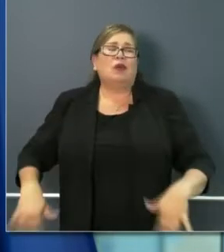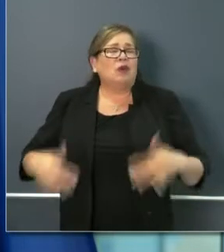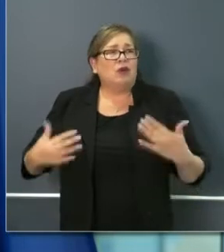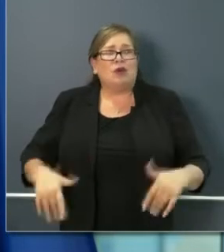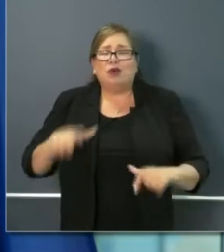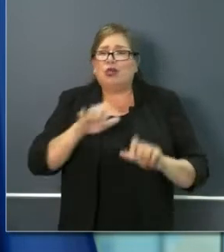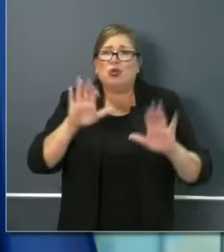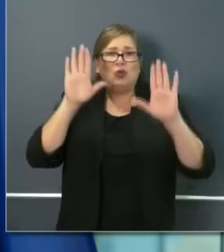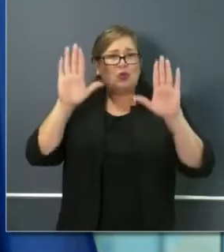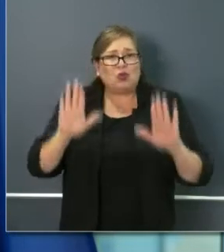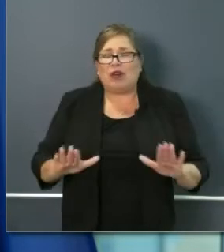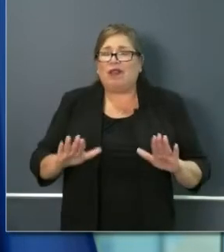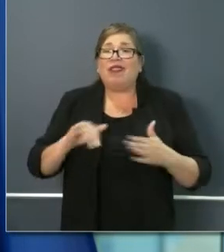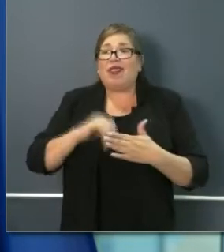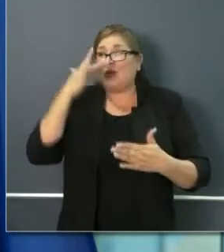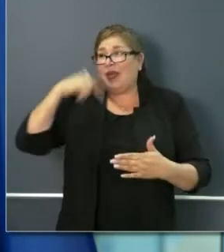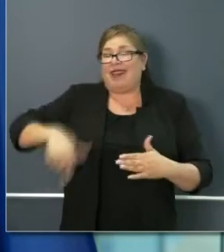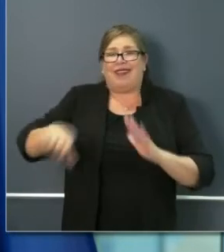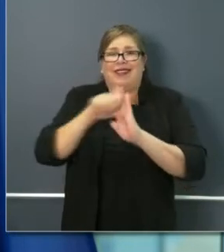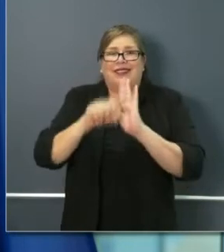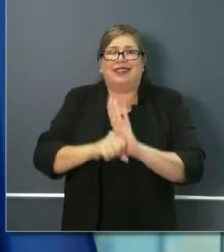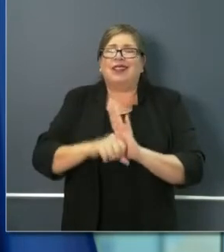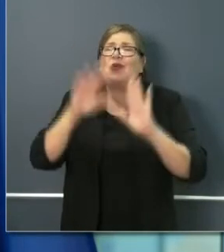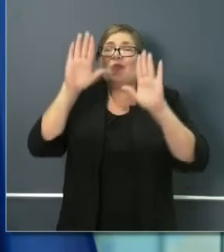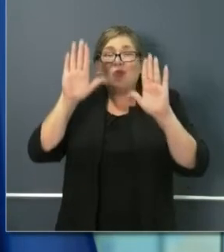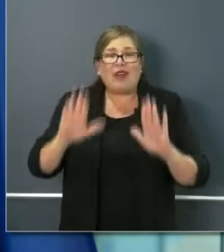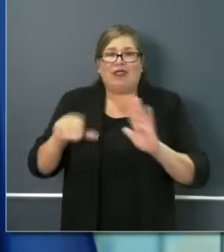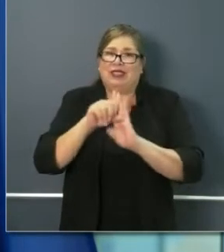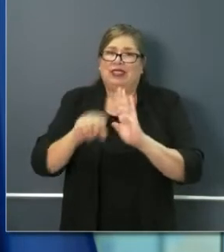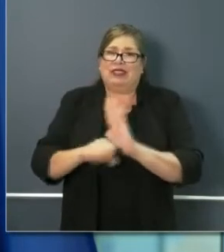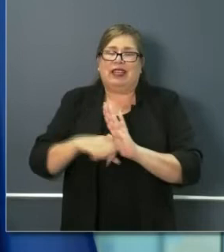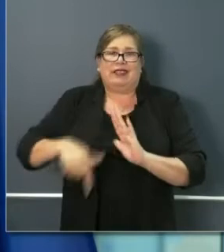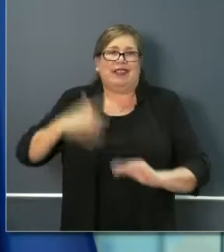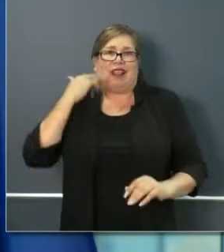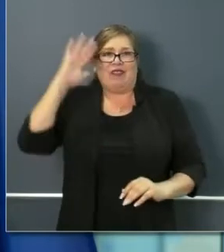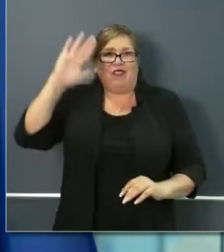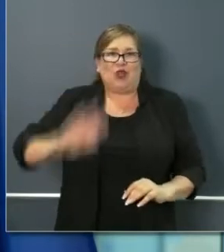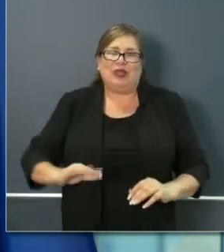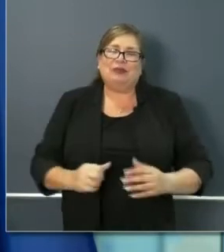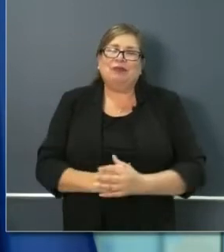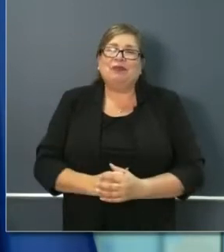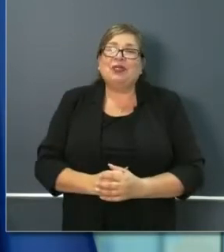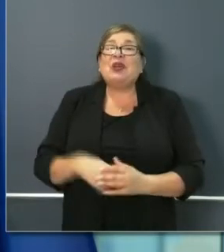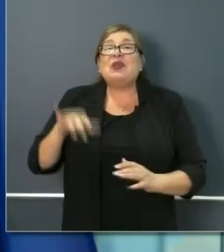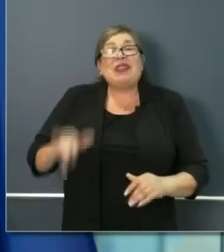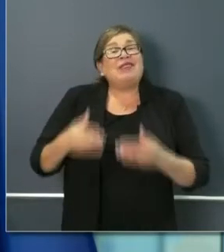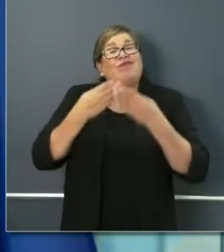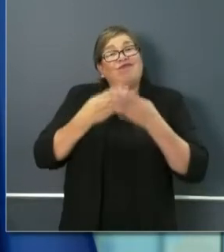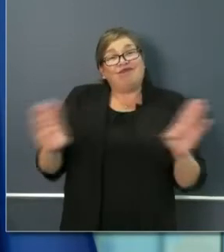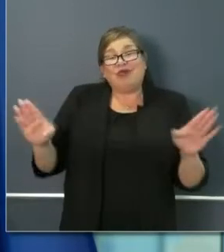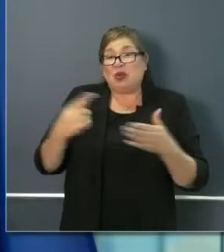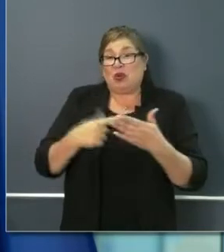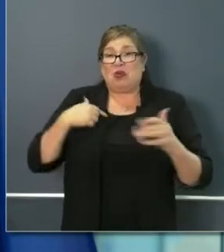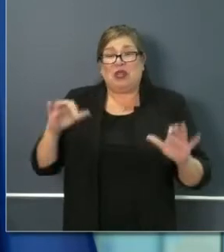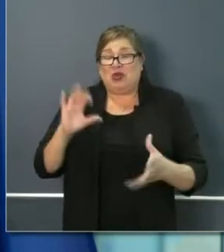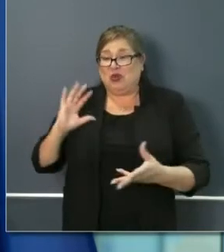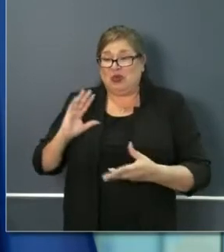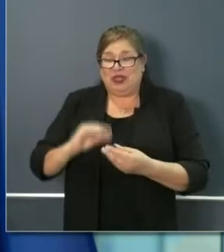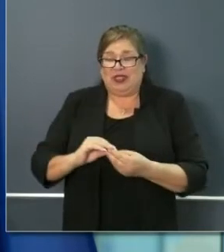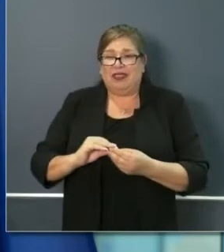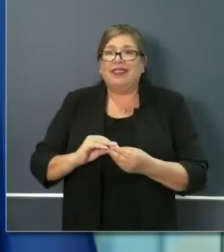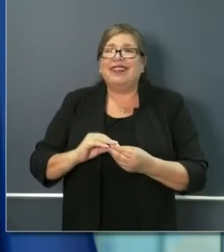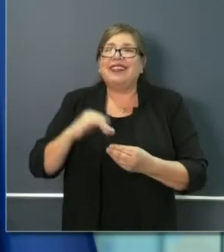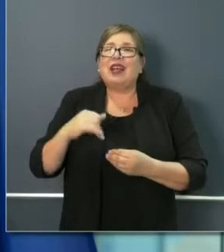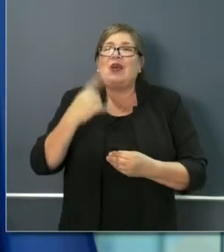to what makes this great state what it is today. So that's broad strokes an update. I'll just close with one additional update, and that